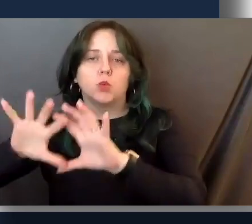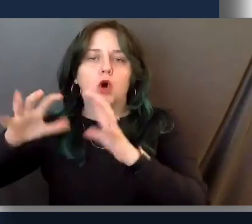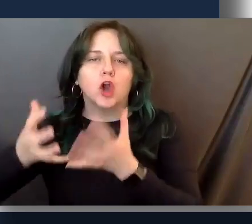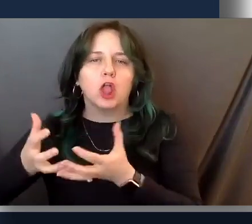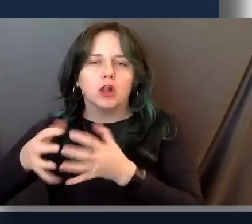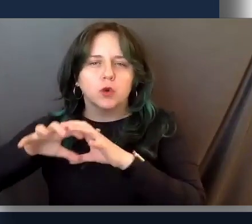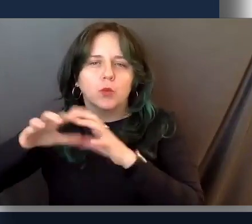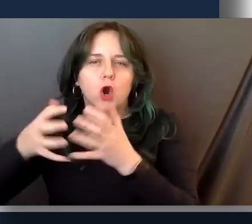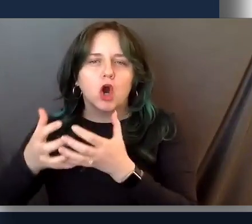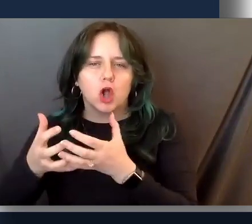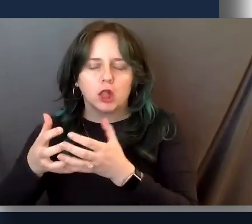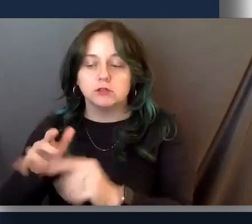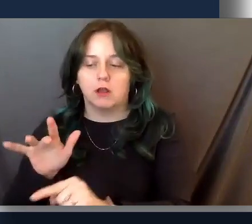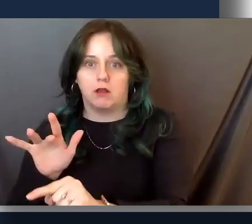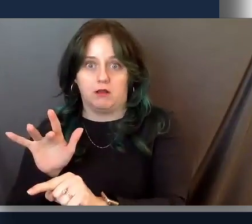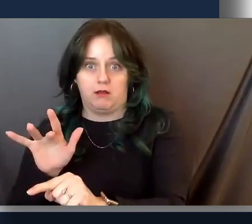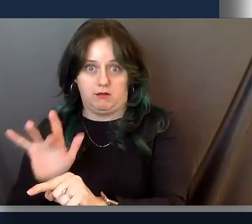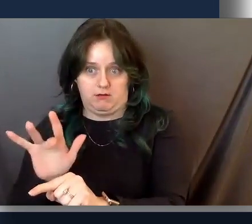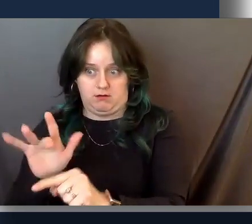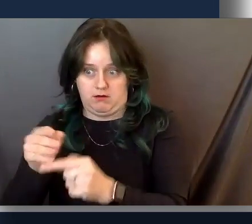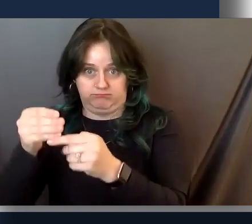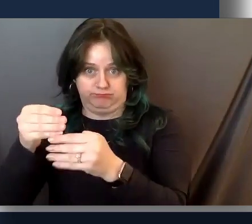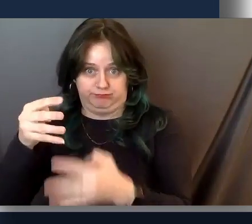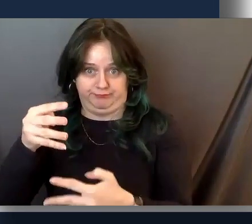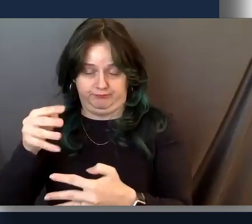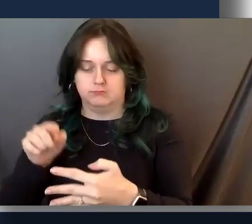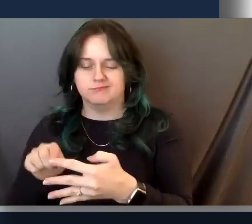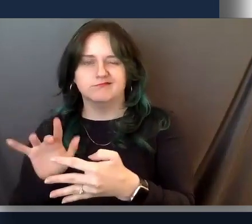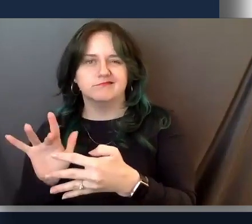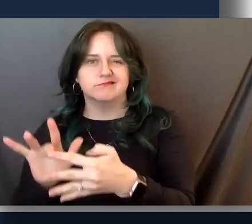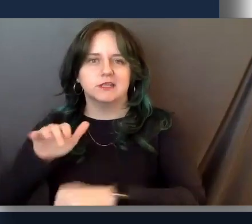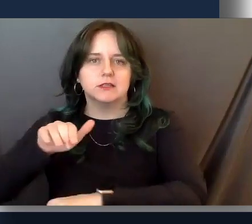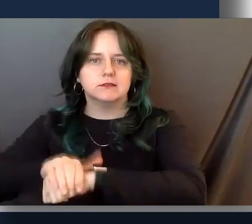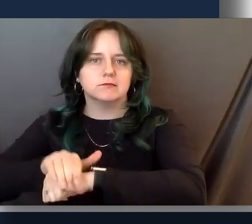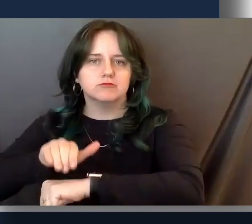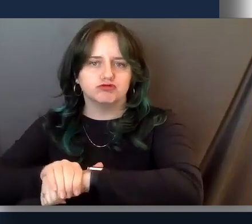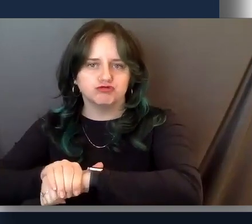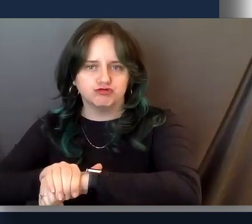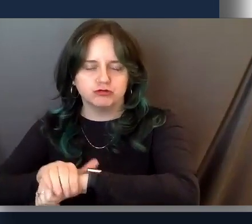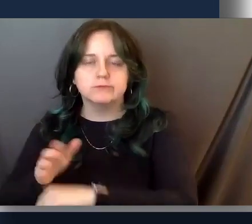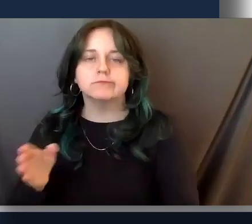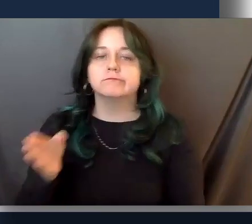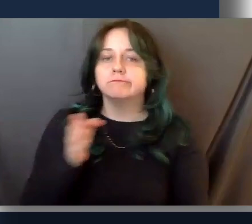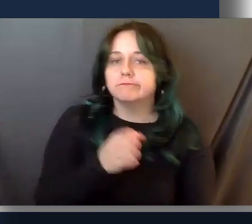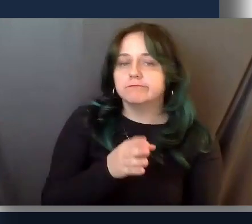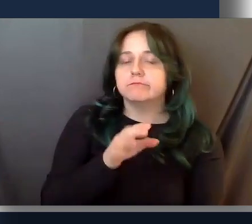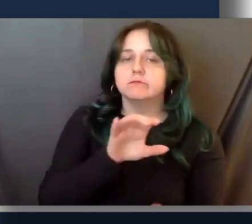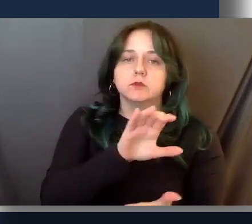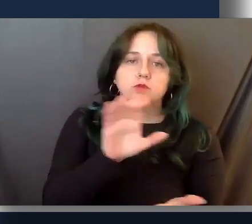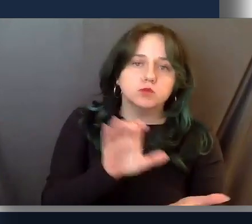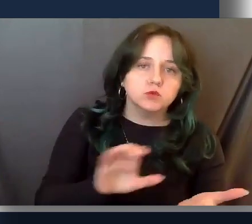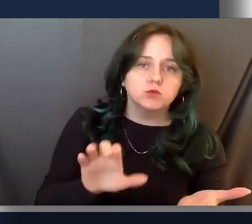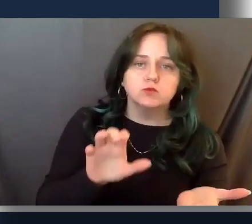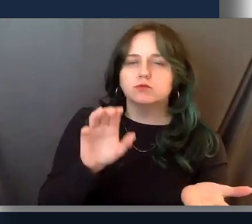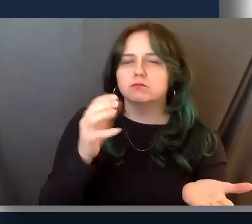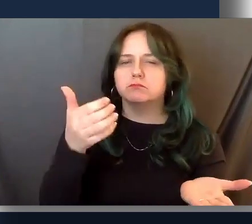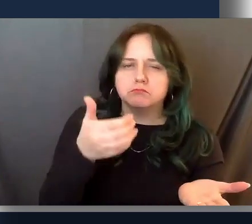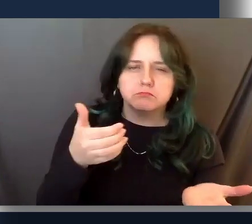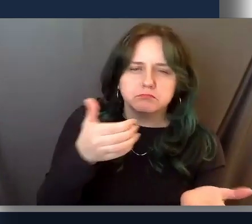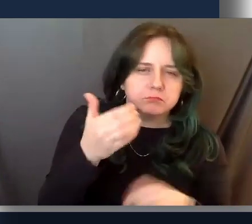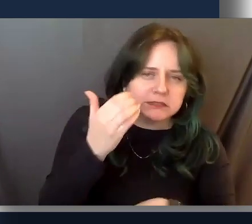and select English as your language. If you are joining through the Zoom mobile app, cell phone, a tablet, or other mobile